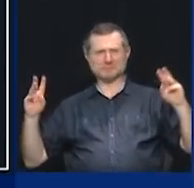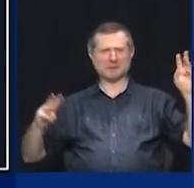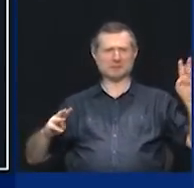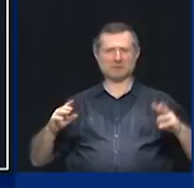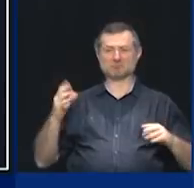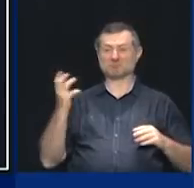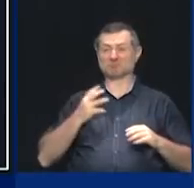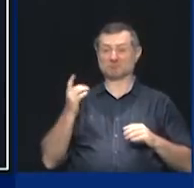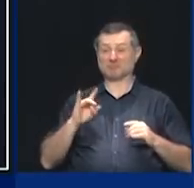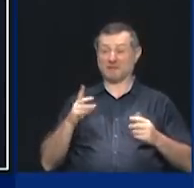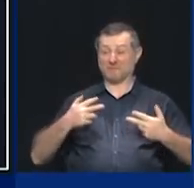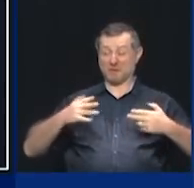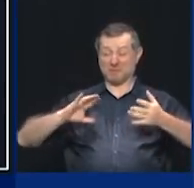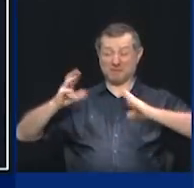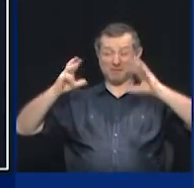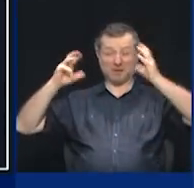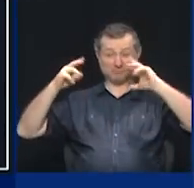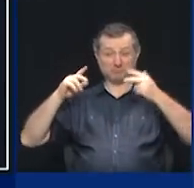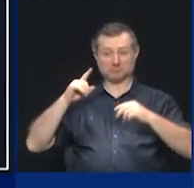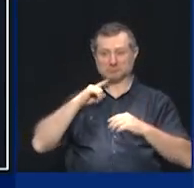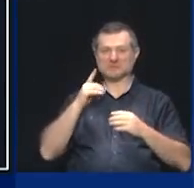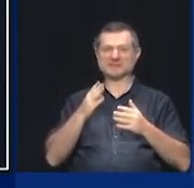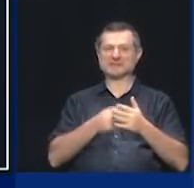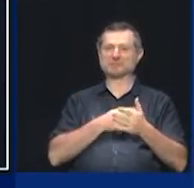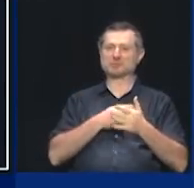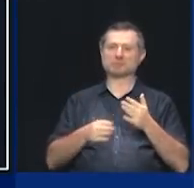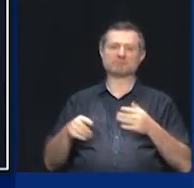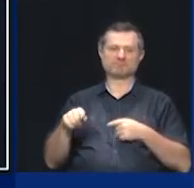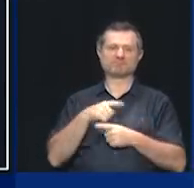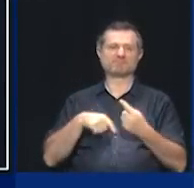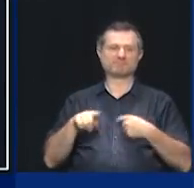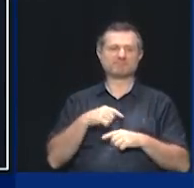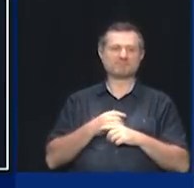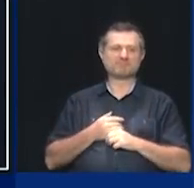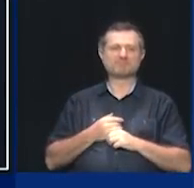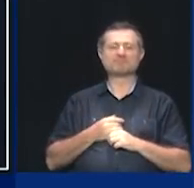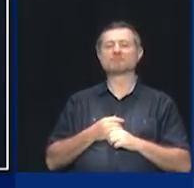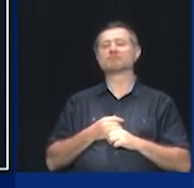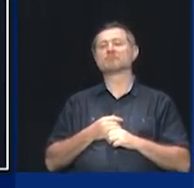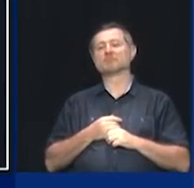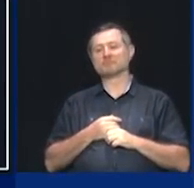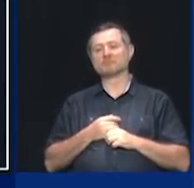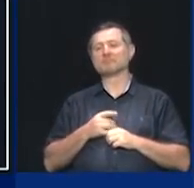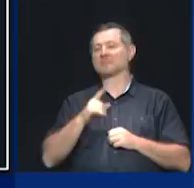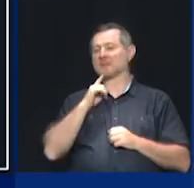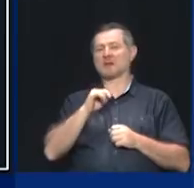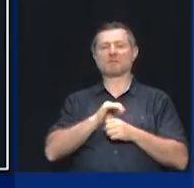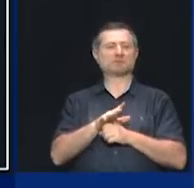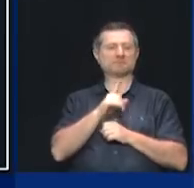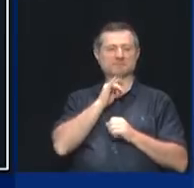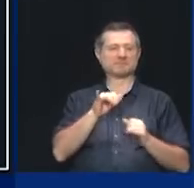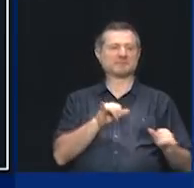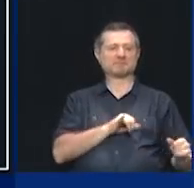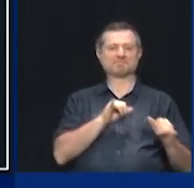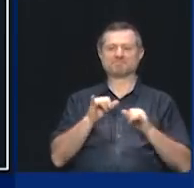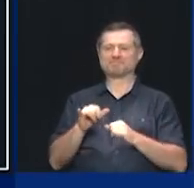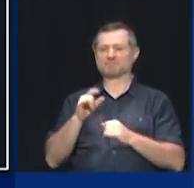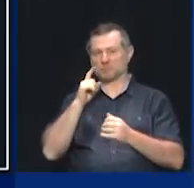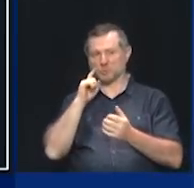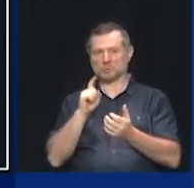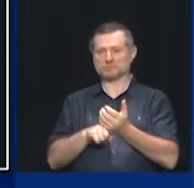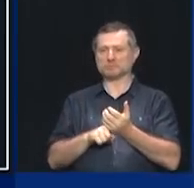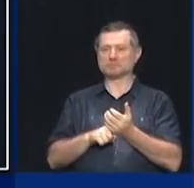way COVID discriminated, gun violence discriminates. When you look among the victims